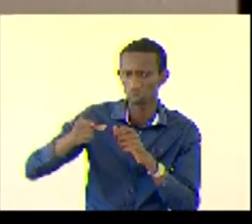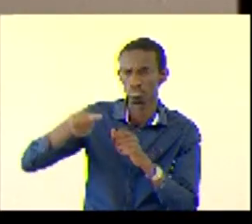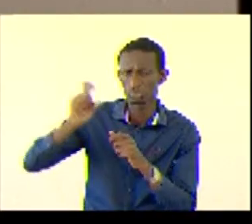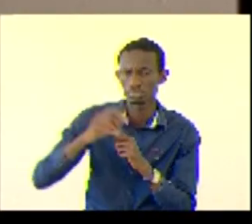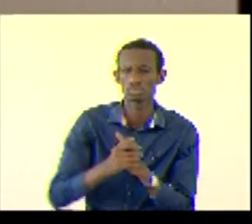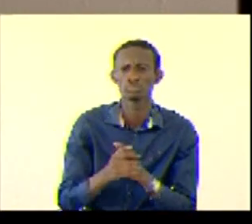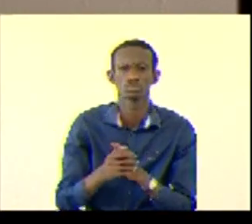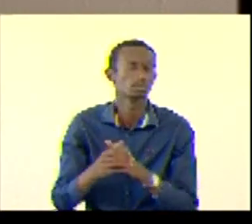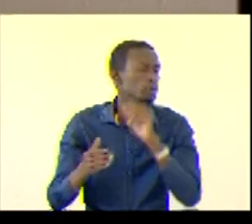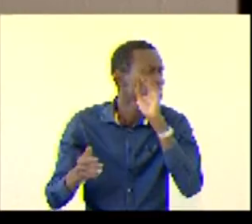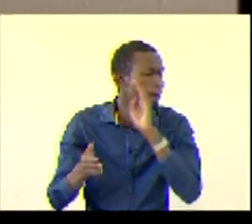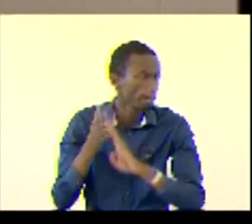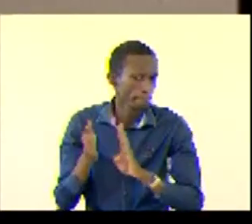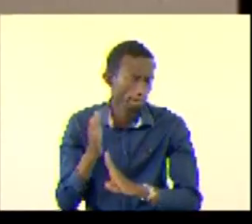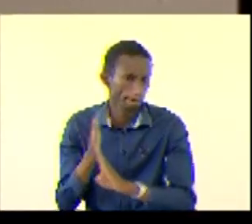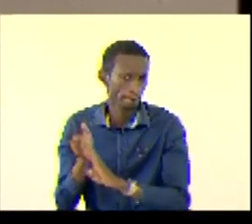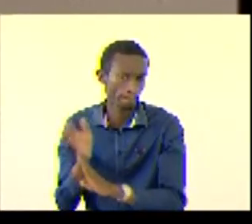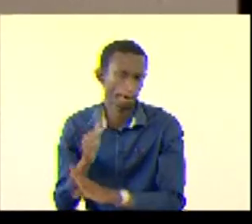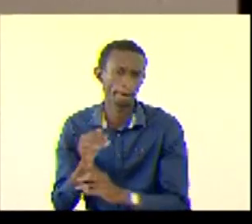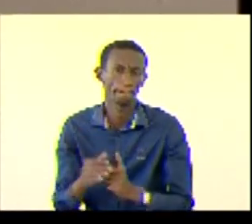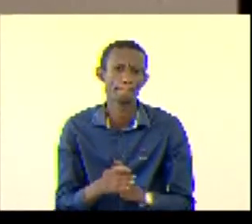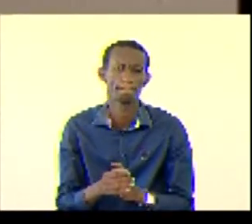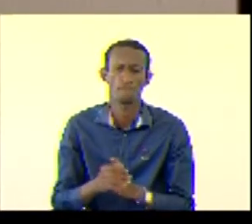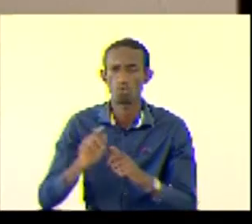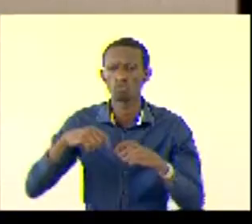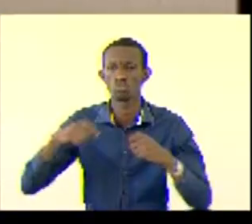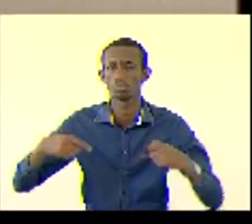the speed of reaction